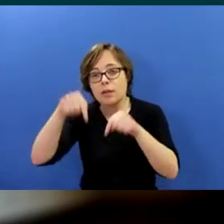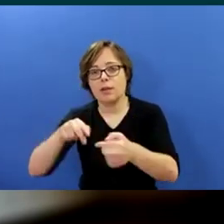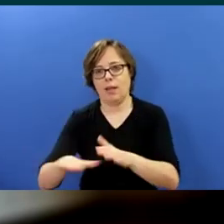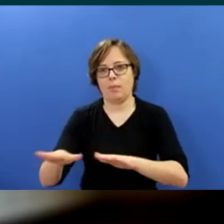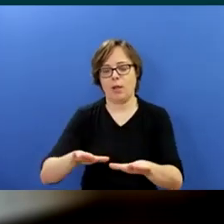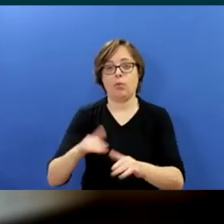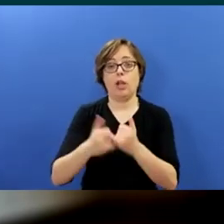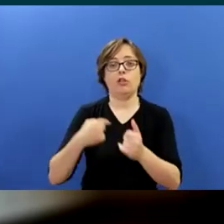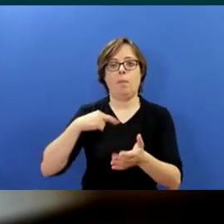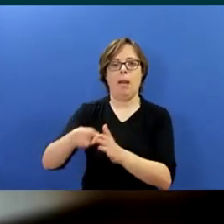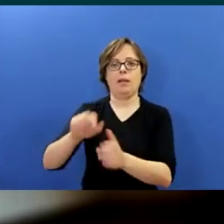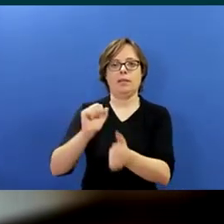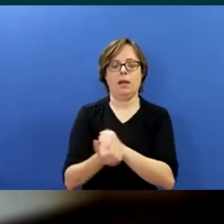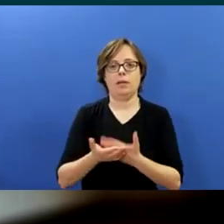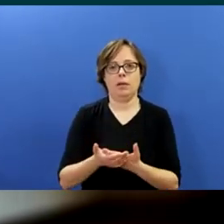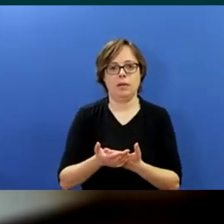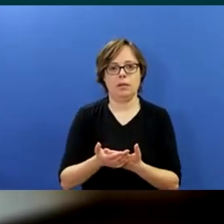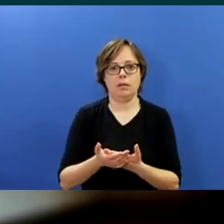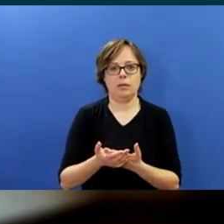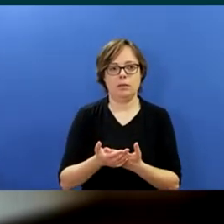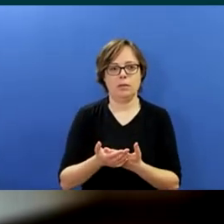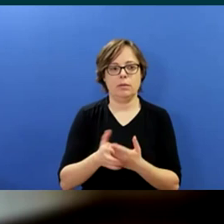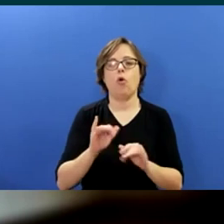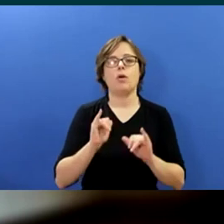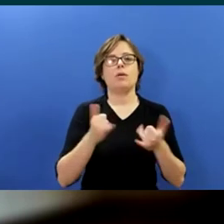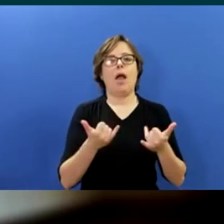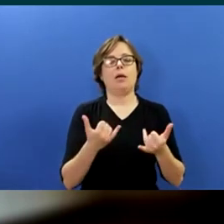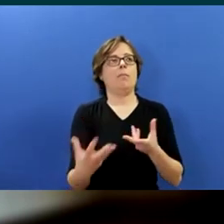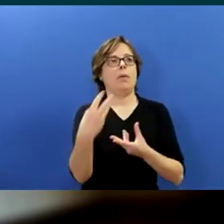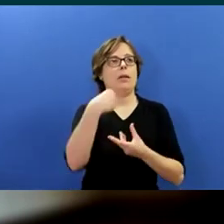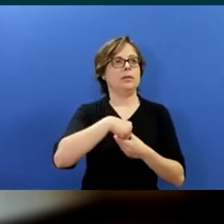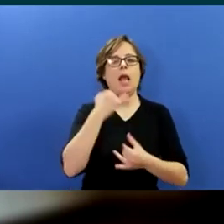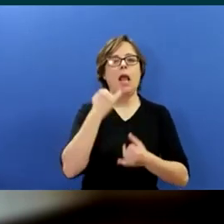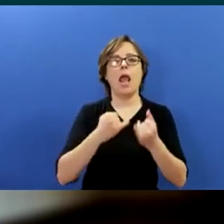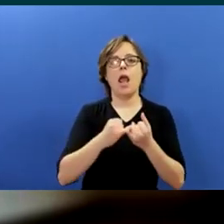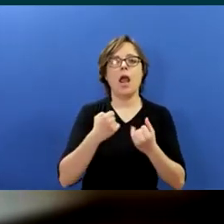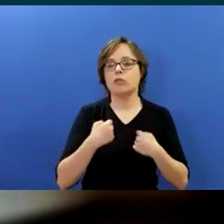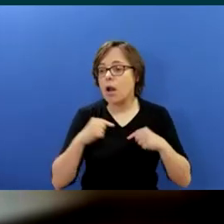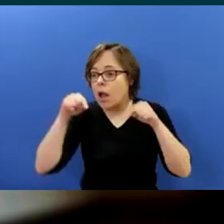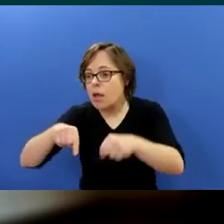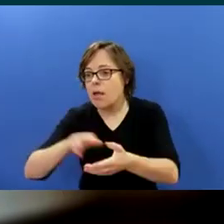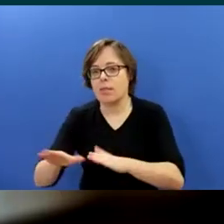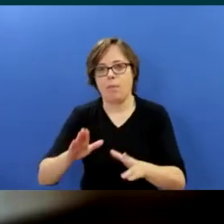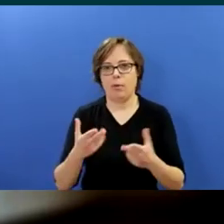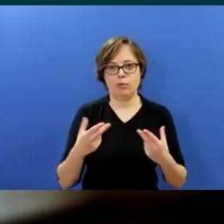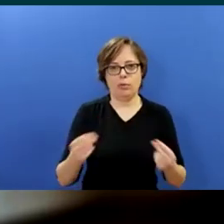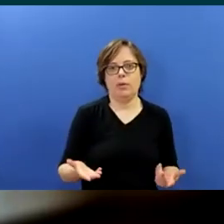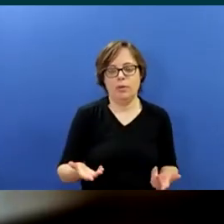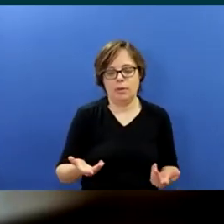participation events that have no link with the territory about which this process is